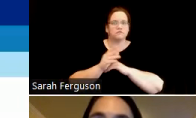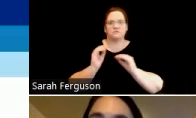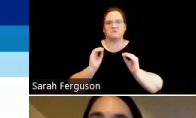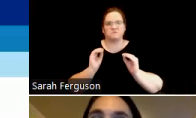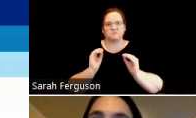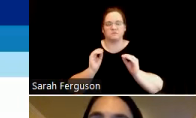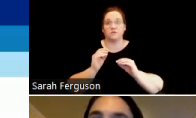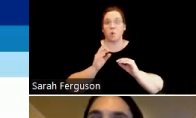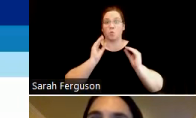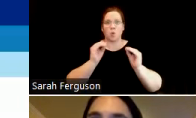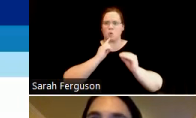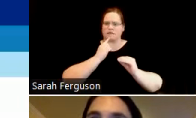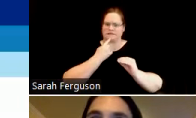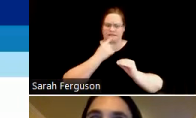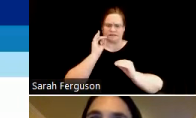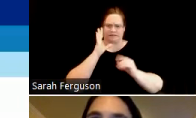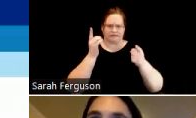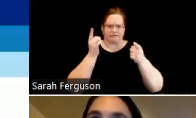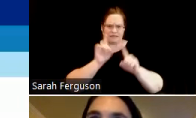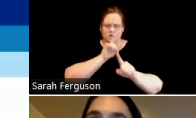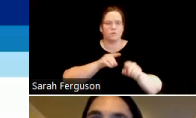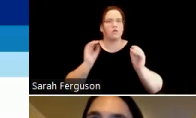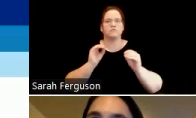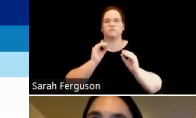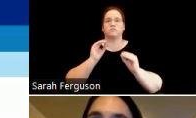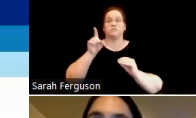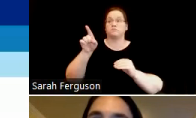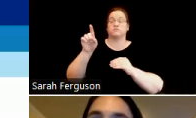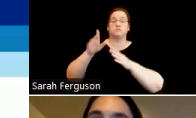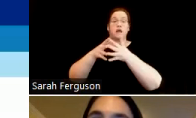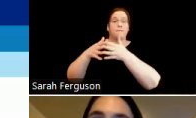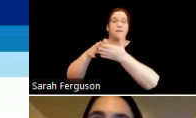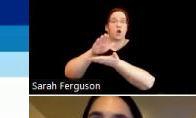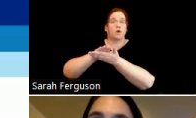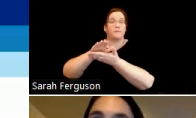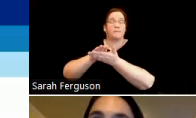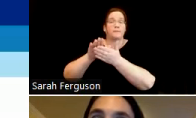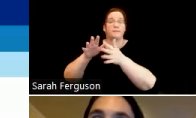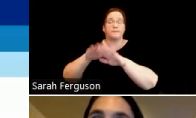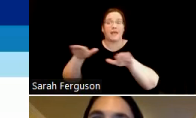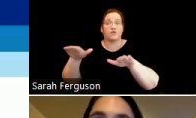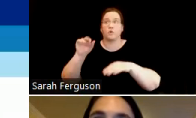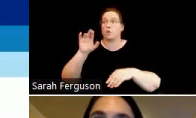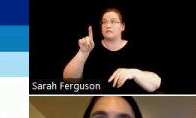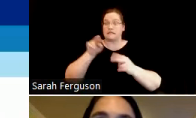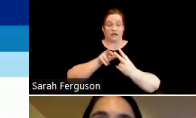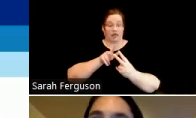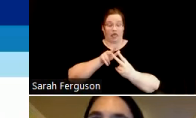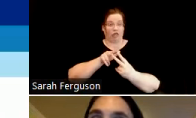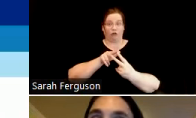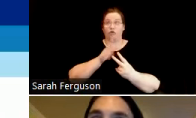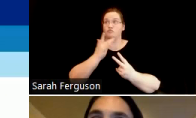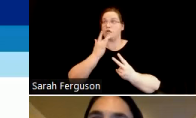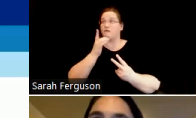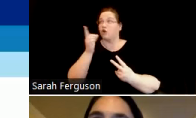reported. There has been no preference from the American Academy of Pediatrics or the CDC as to which one your child